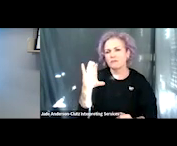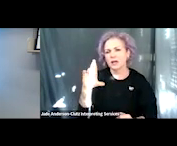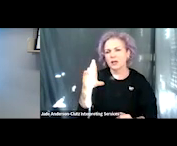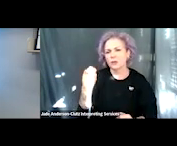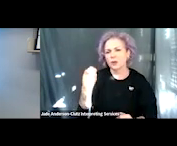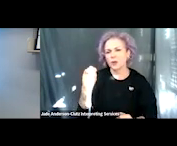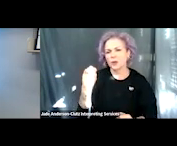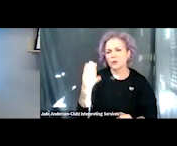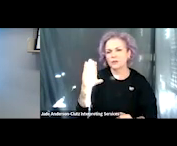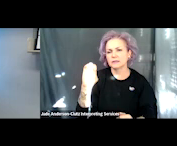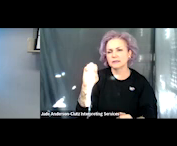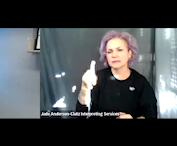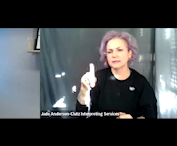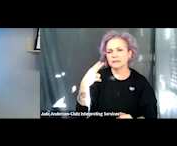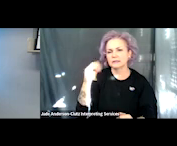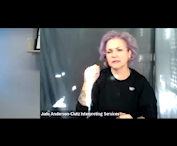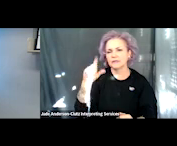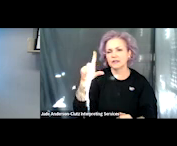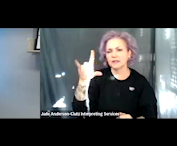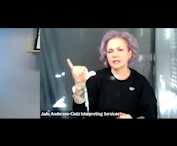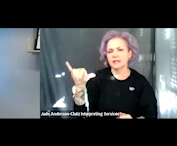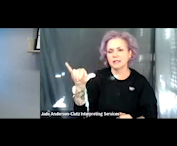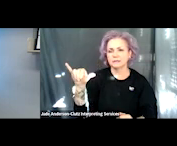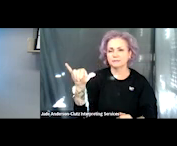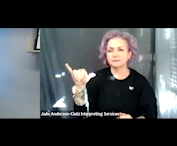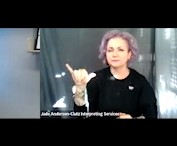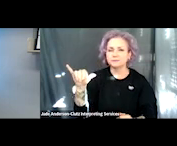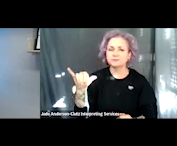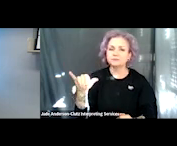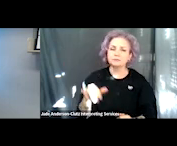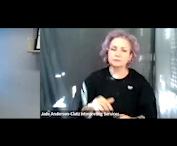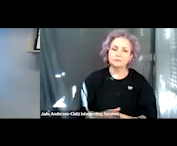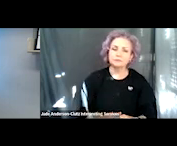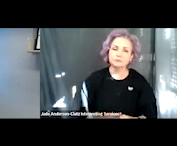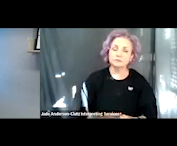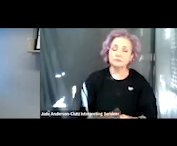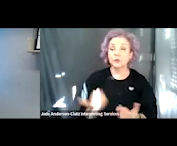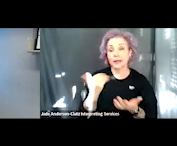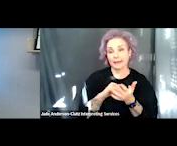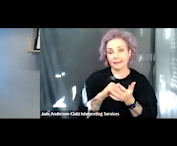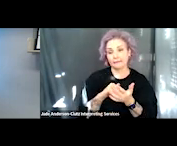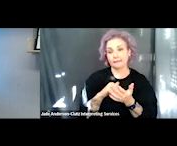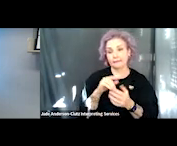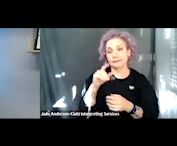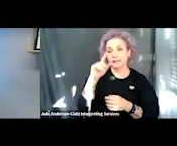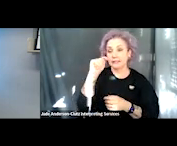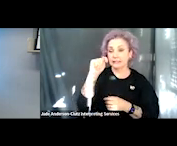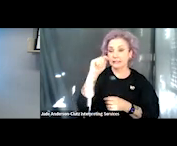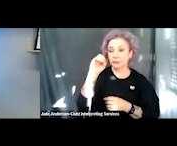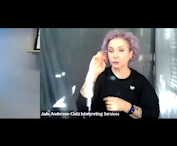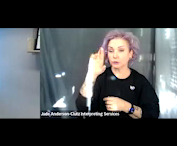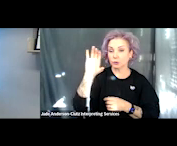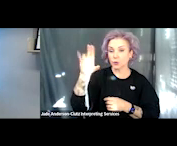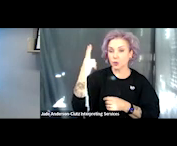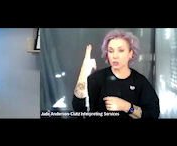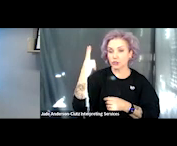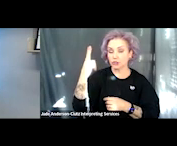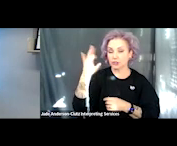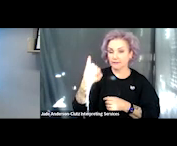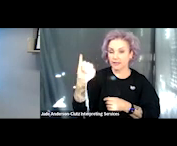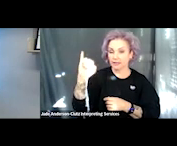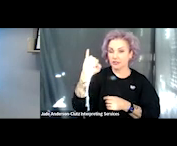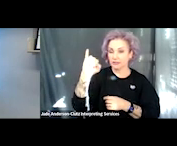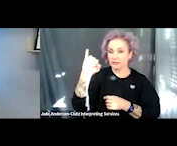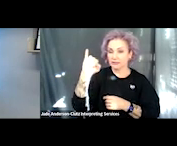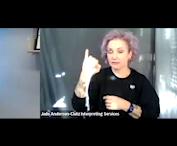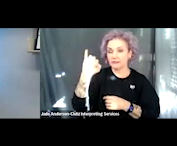associated with these kinds of outcomes. And although the classic infections are these four, the list actually did grow.